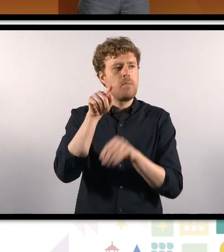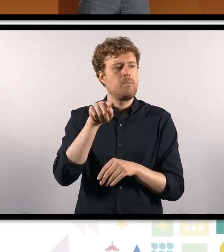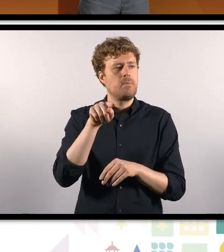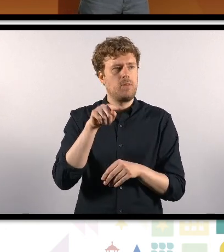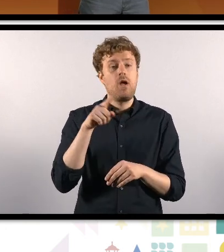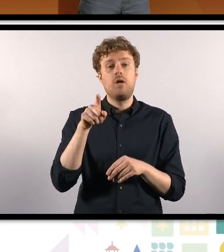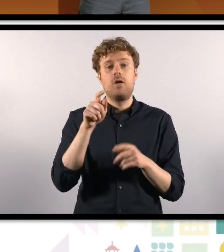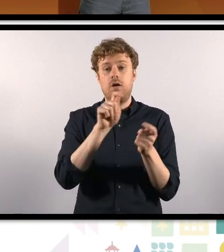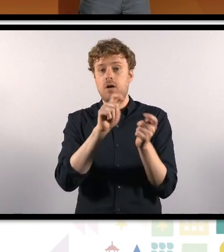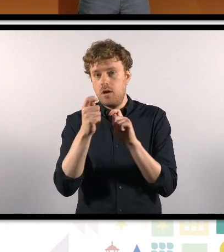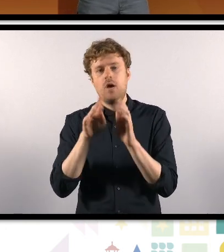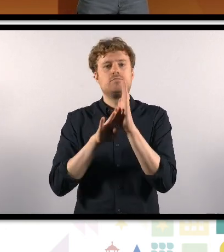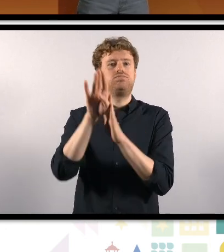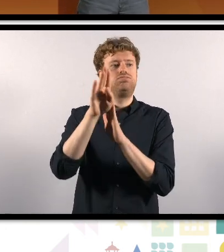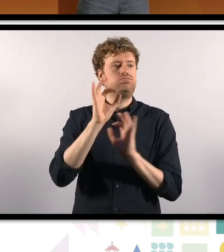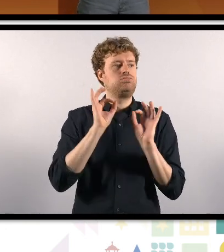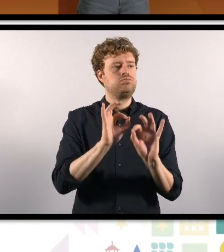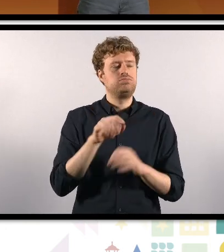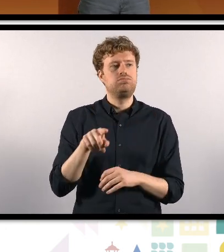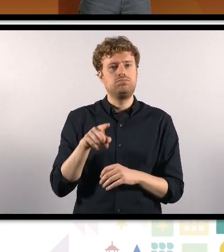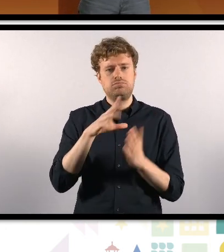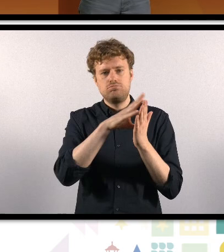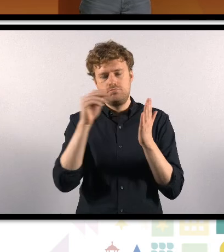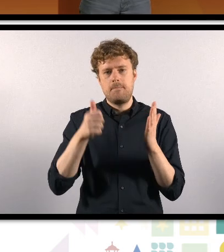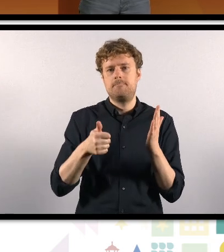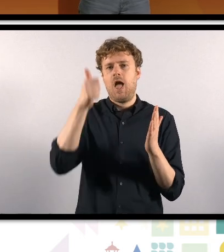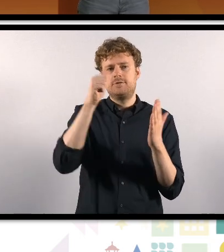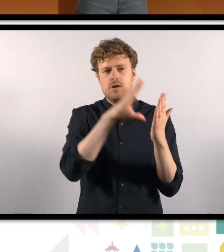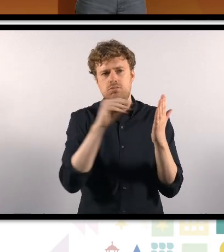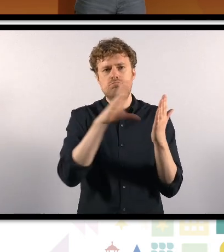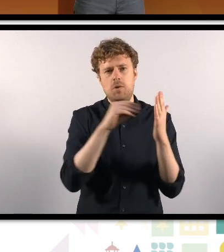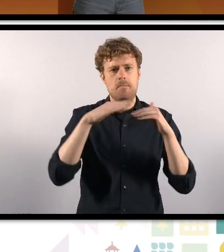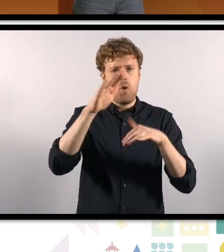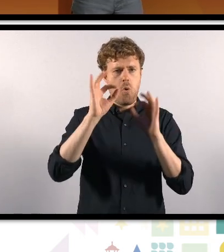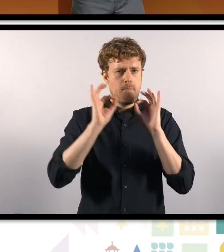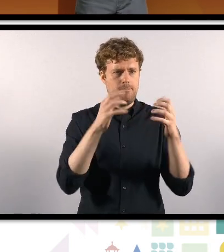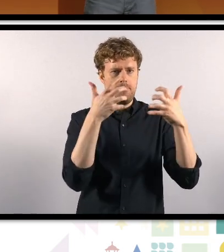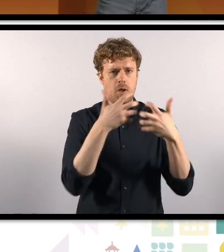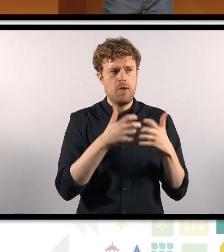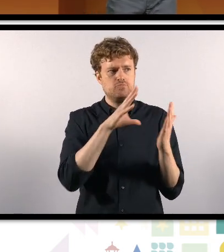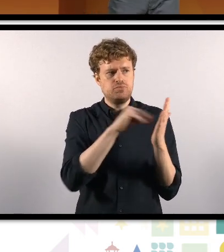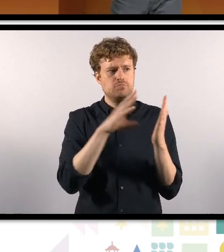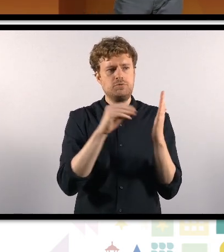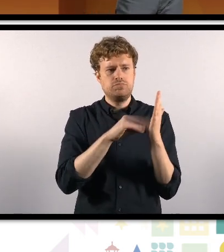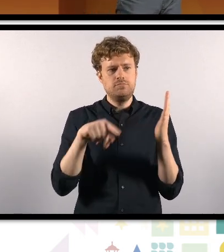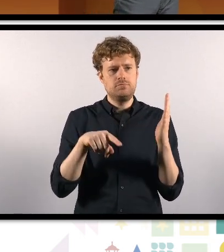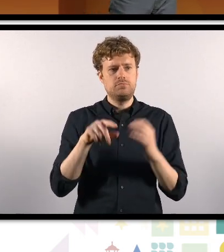so these landmarks and shapes here were identifiable and reducing the noise in the